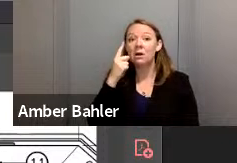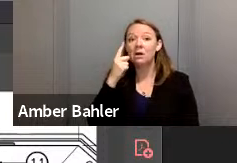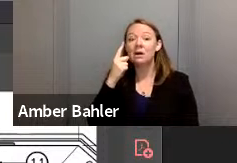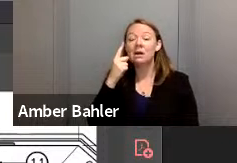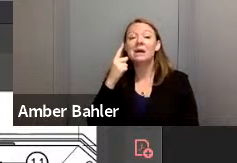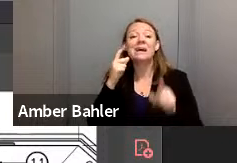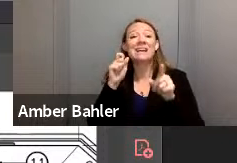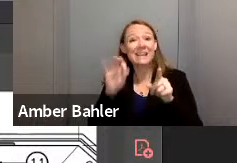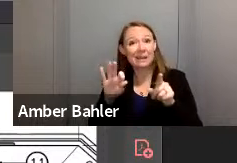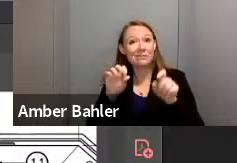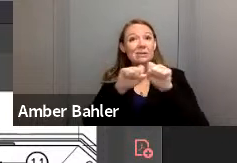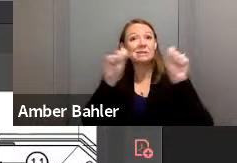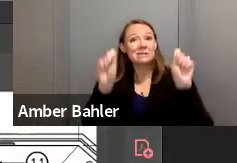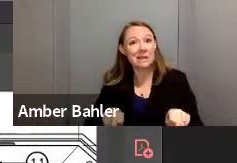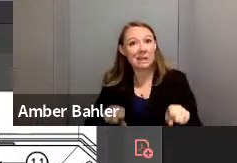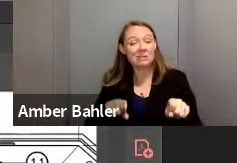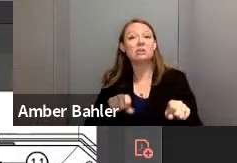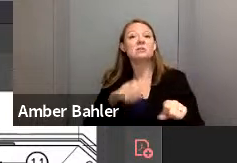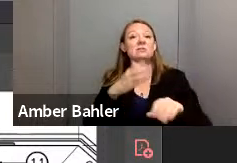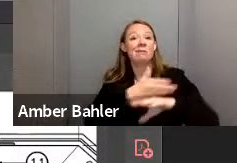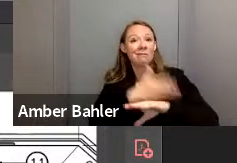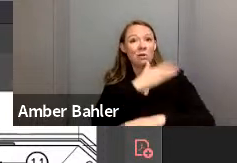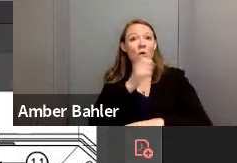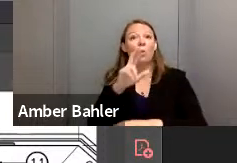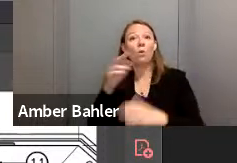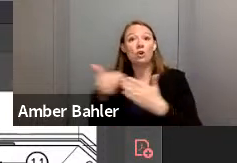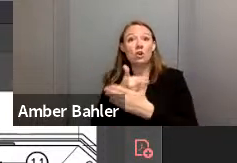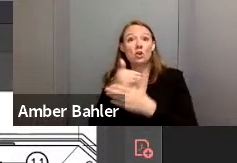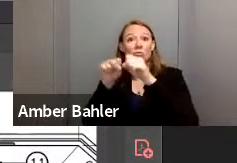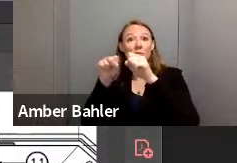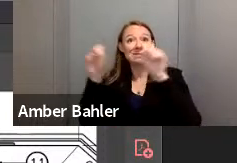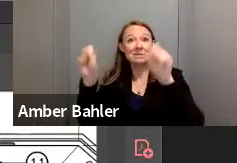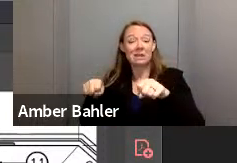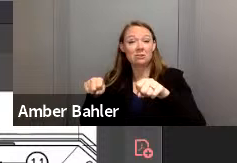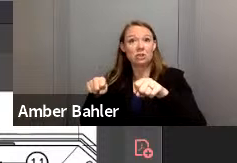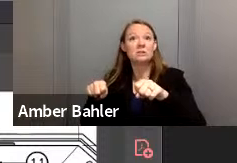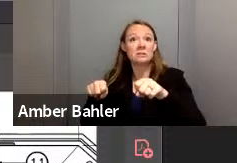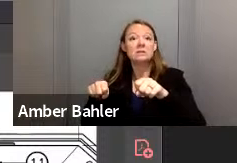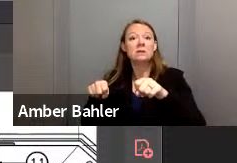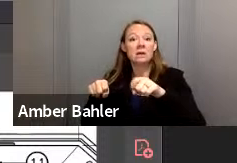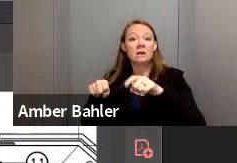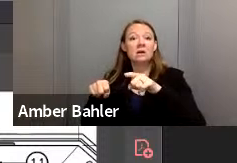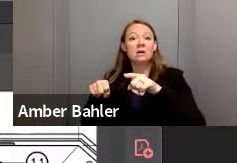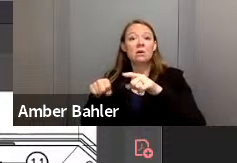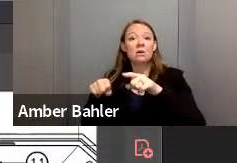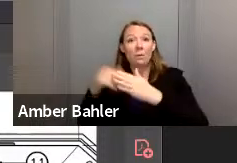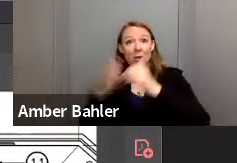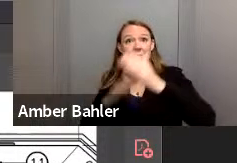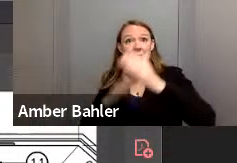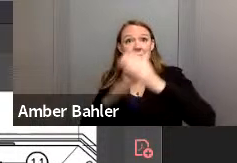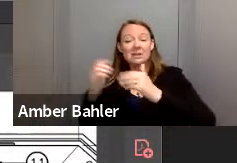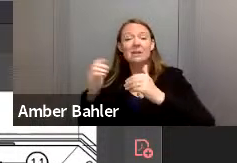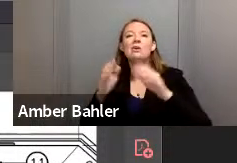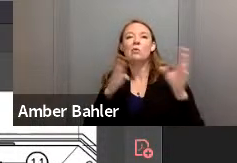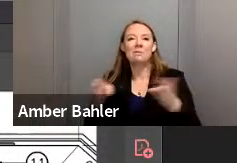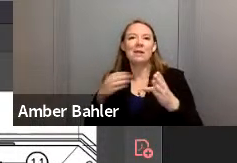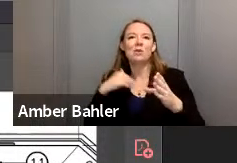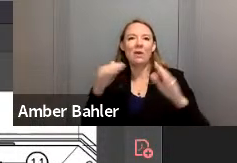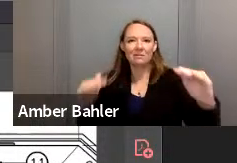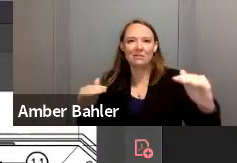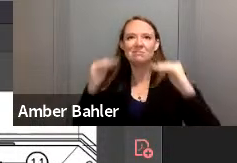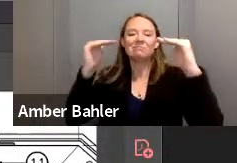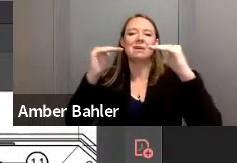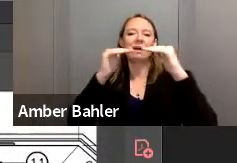rehabilitating stations or building new stations, they will all be high-level stations to get that level boarding.